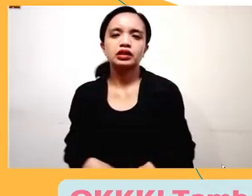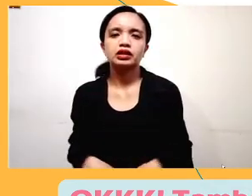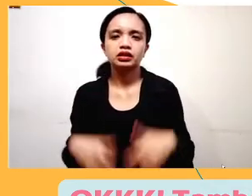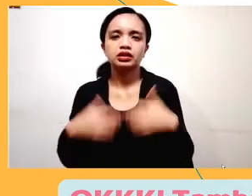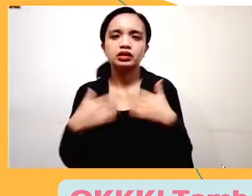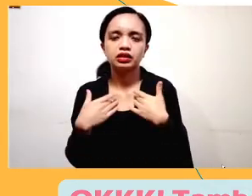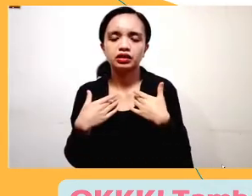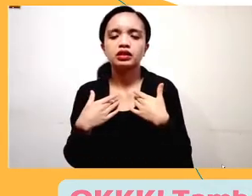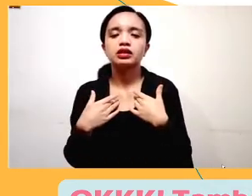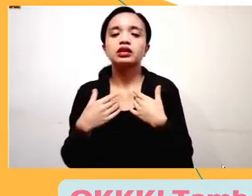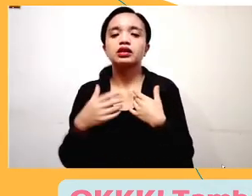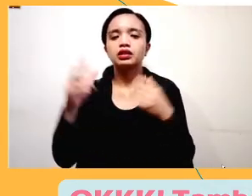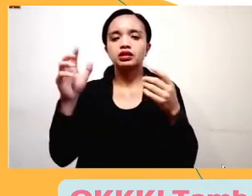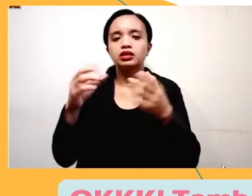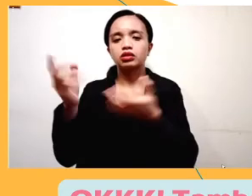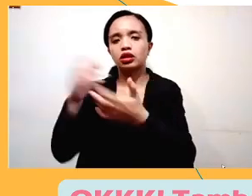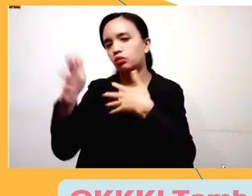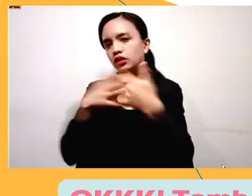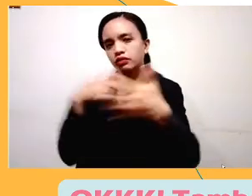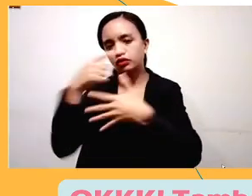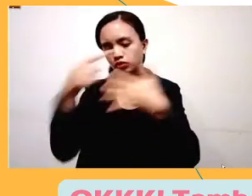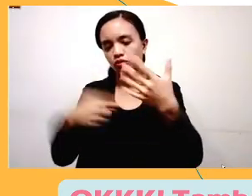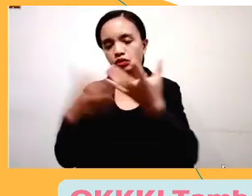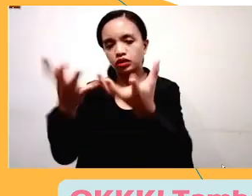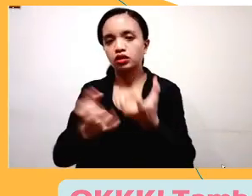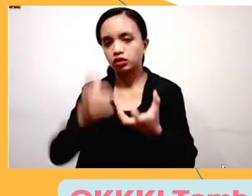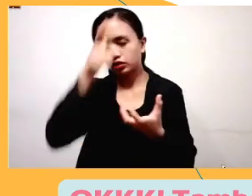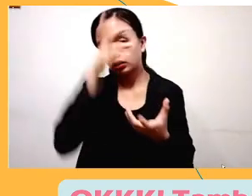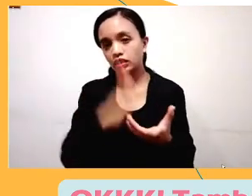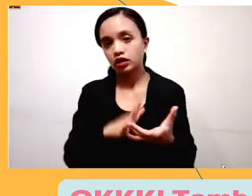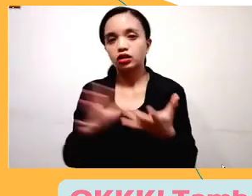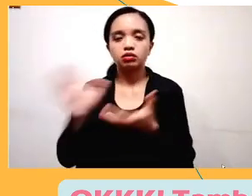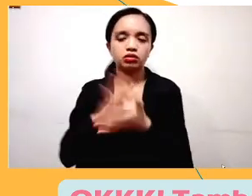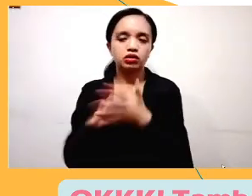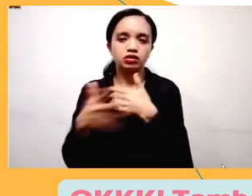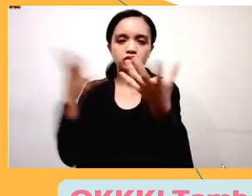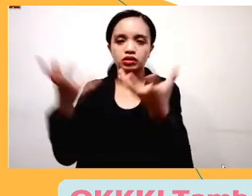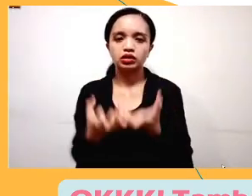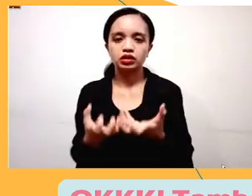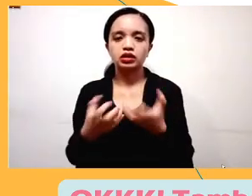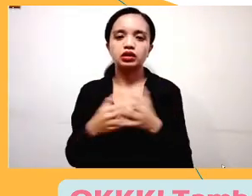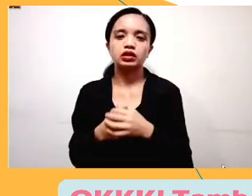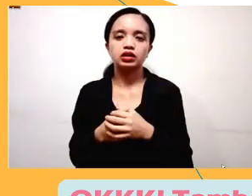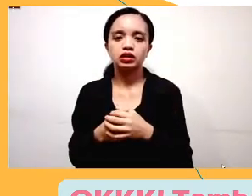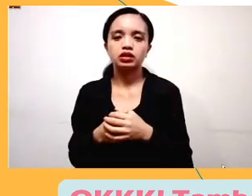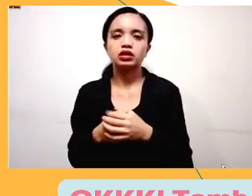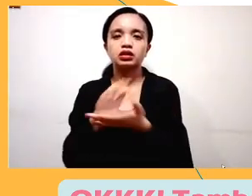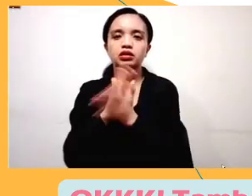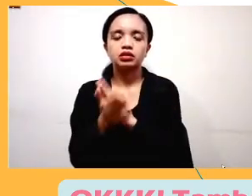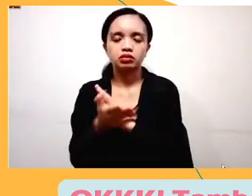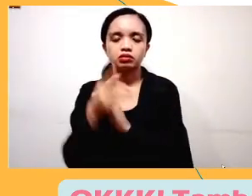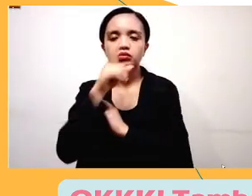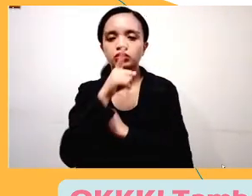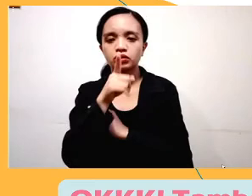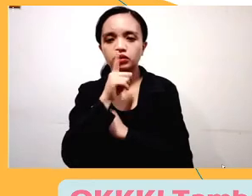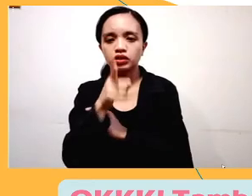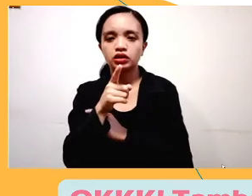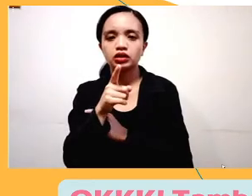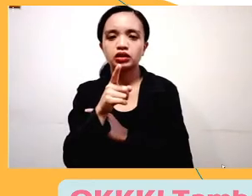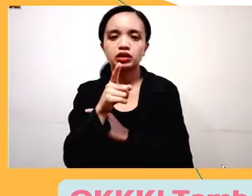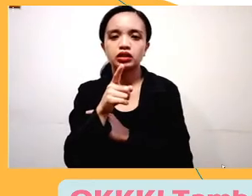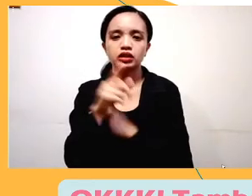God, the things that we desire, they unfold as we actually journey towards